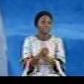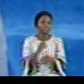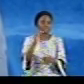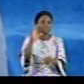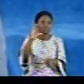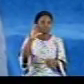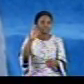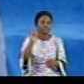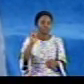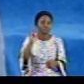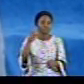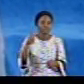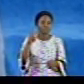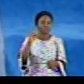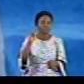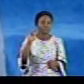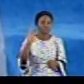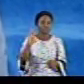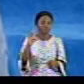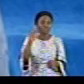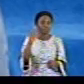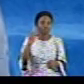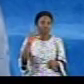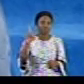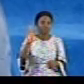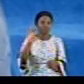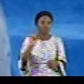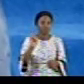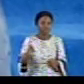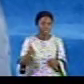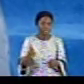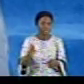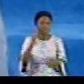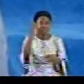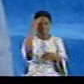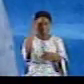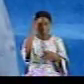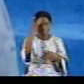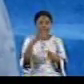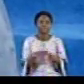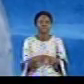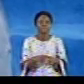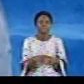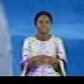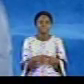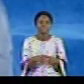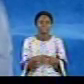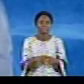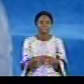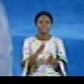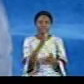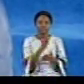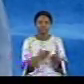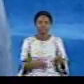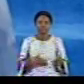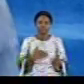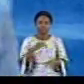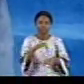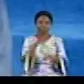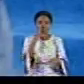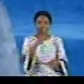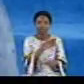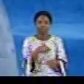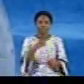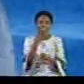practical services for three years and right-sided hemiparesis somebody touched her and then the hand became weak but two